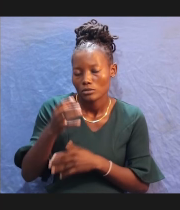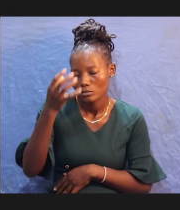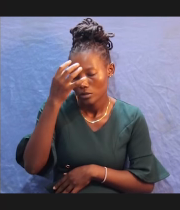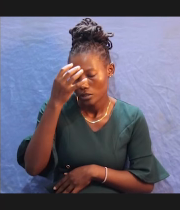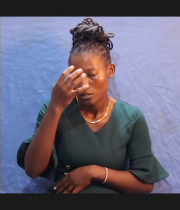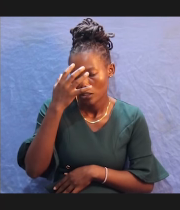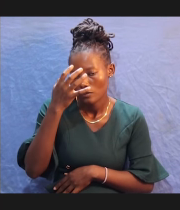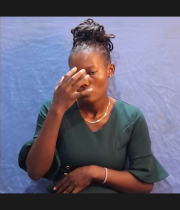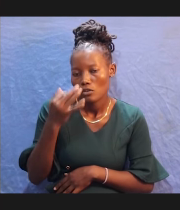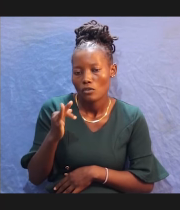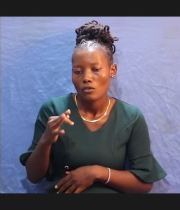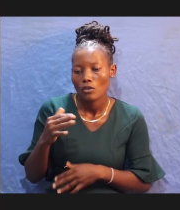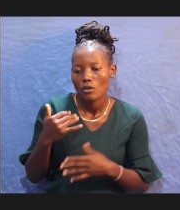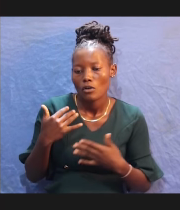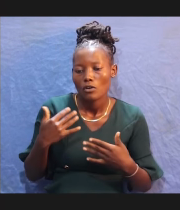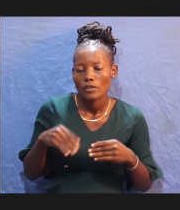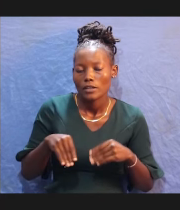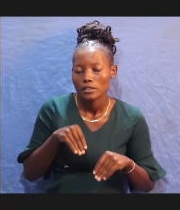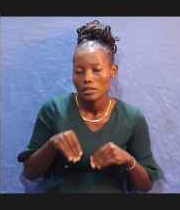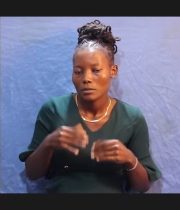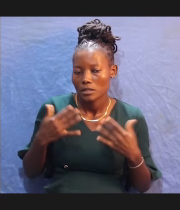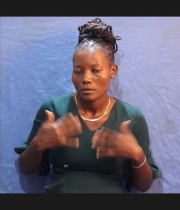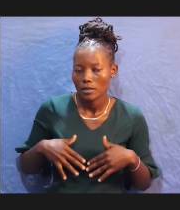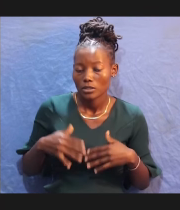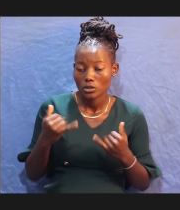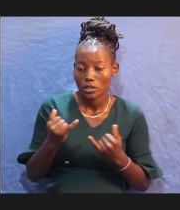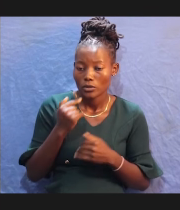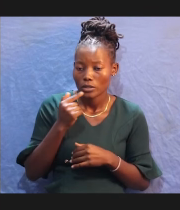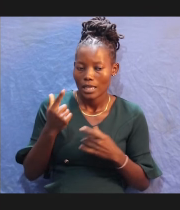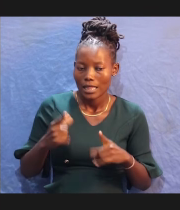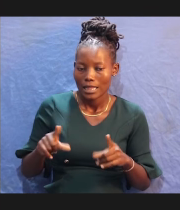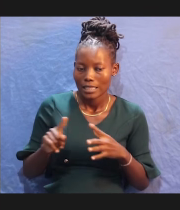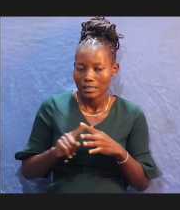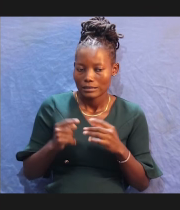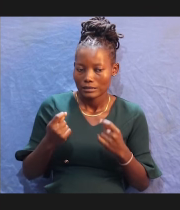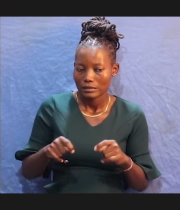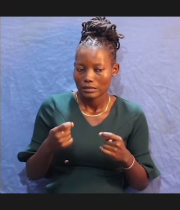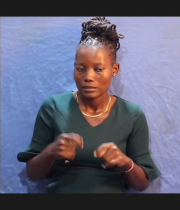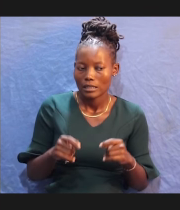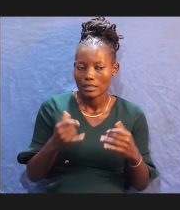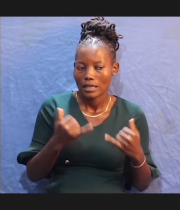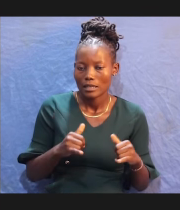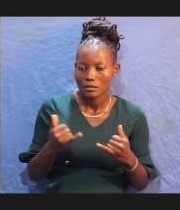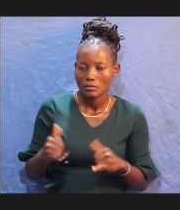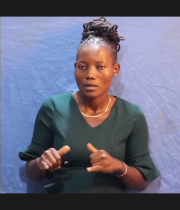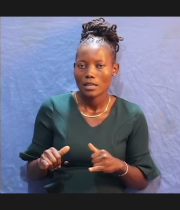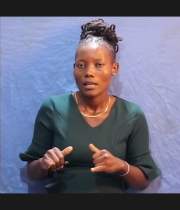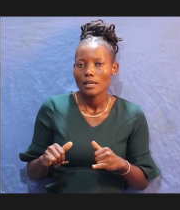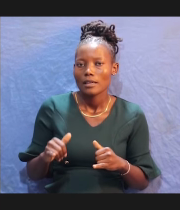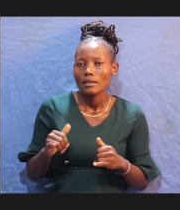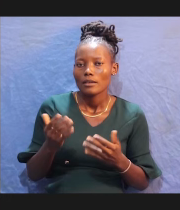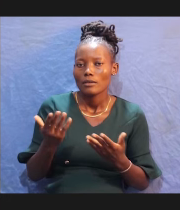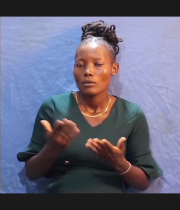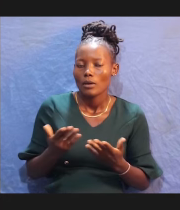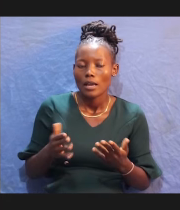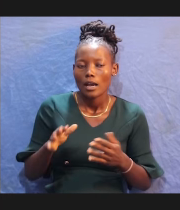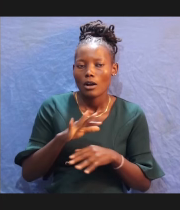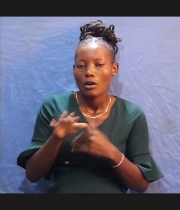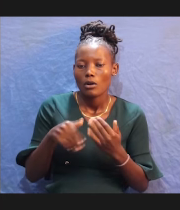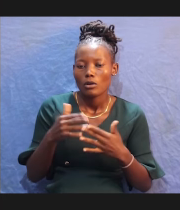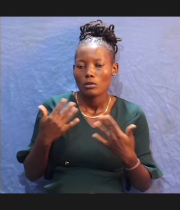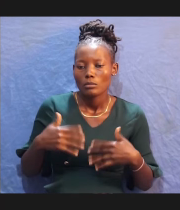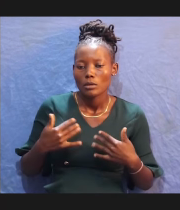her. So you either say, okay, so now let's try and play without physical touch. Let's try and play that everyone has to catch the ball